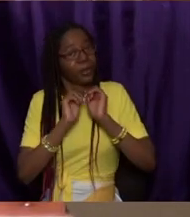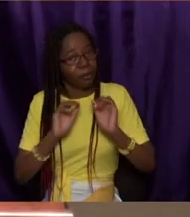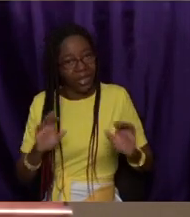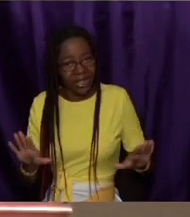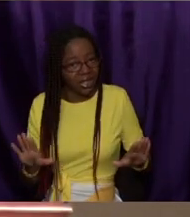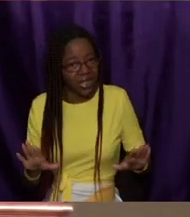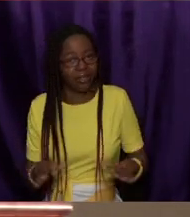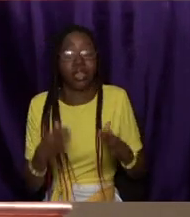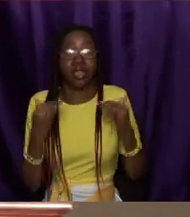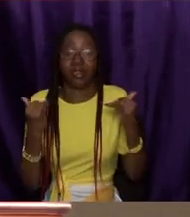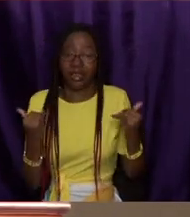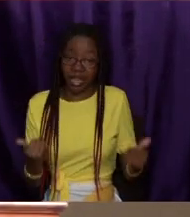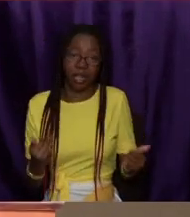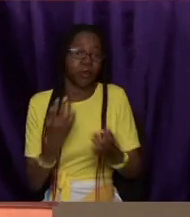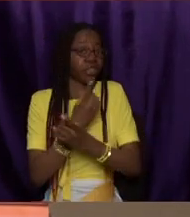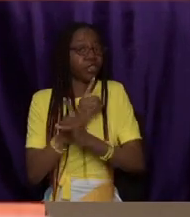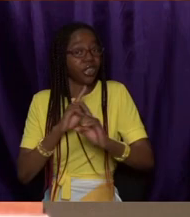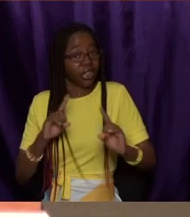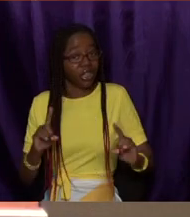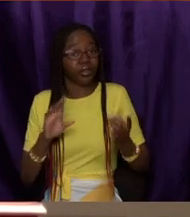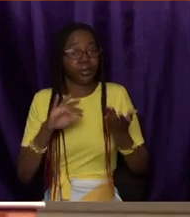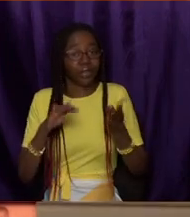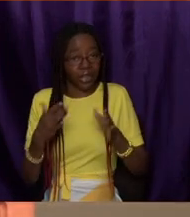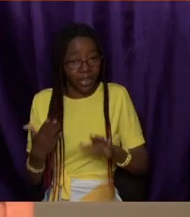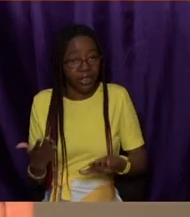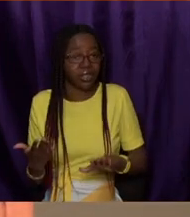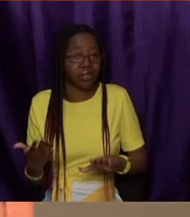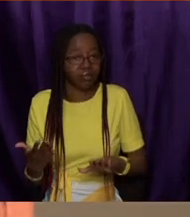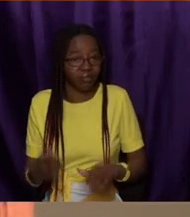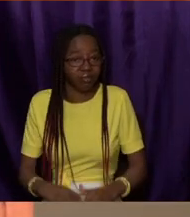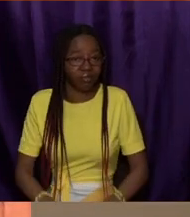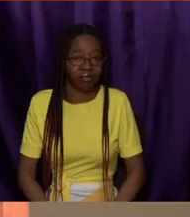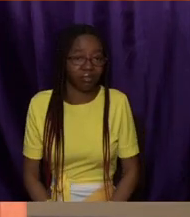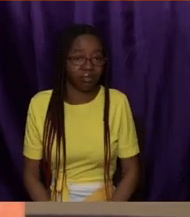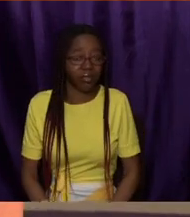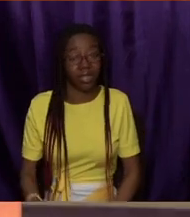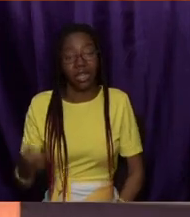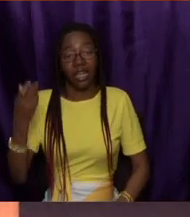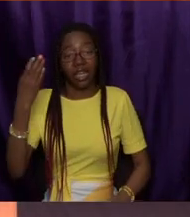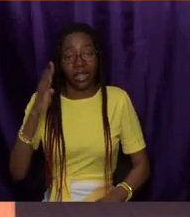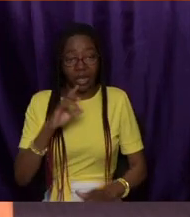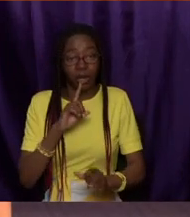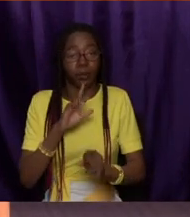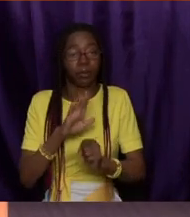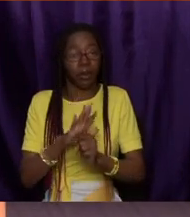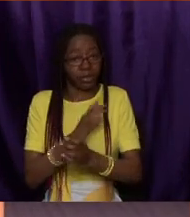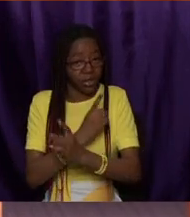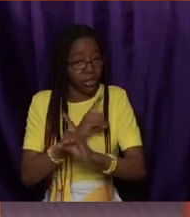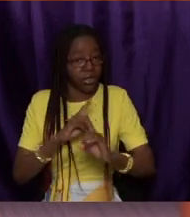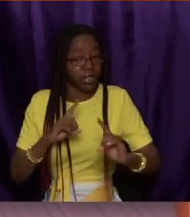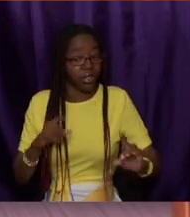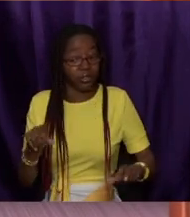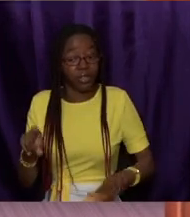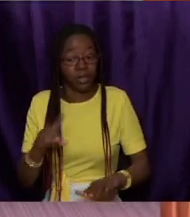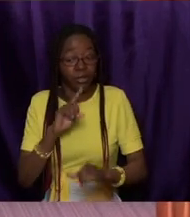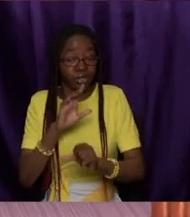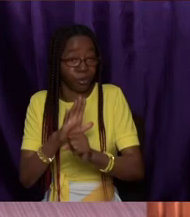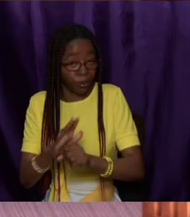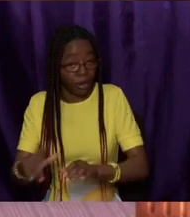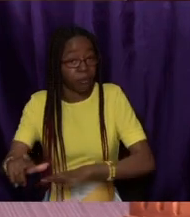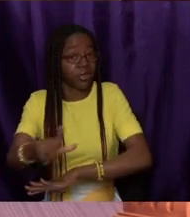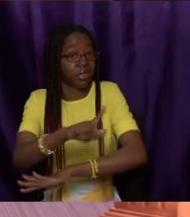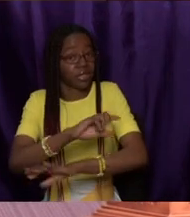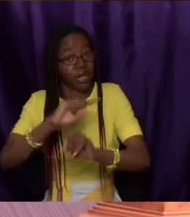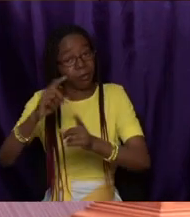blessing, and now their deliverer dies. God promises to deliver them to the promised land,